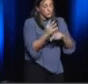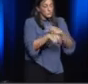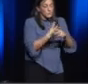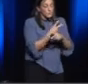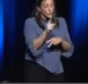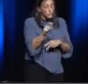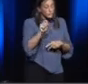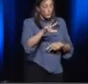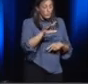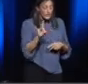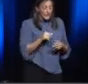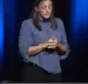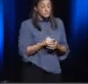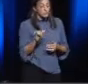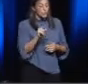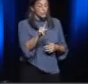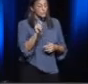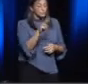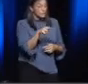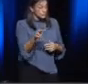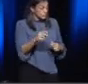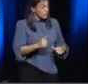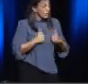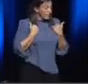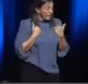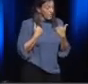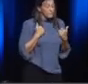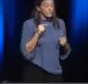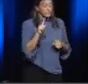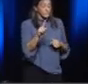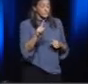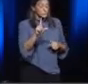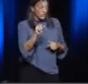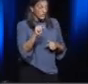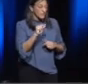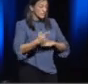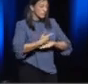dolphins, 122 when alive, 20 beach cast,